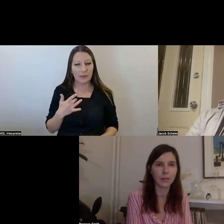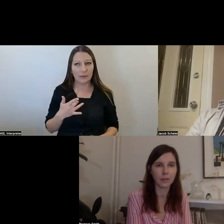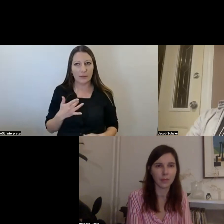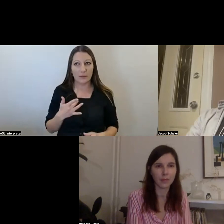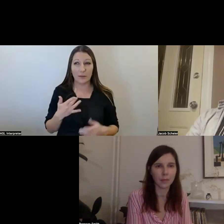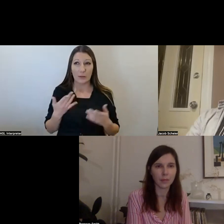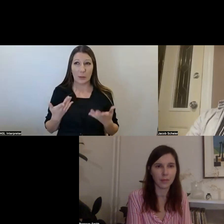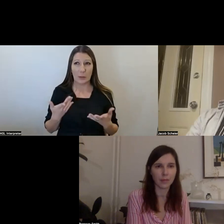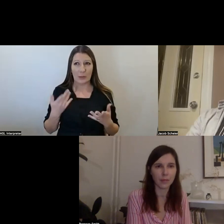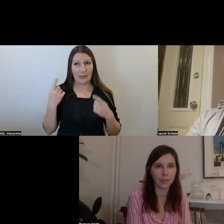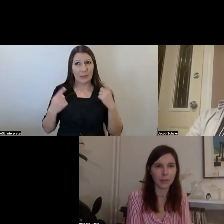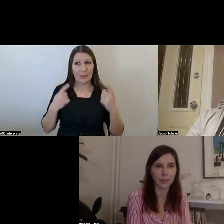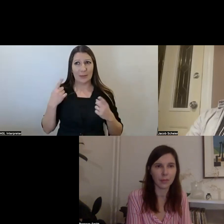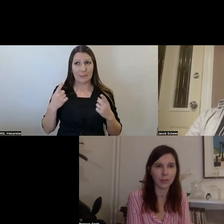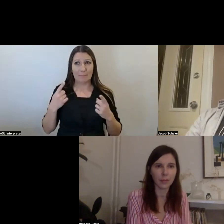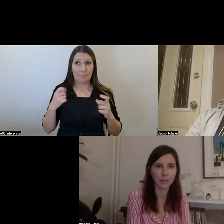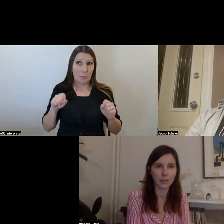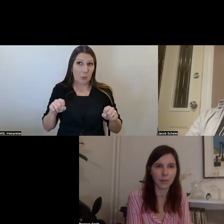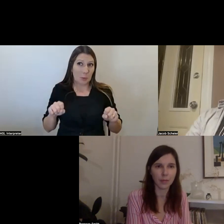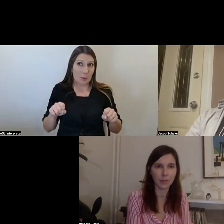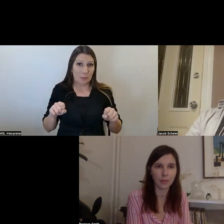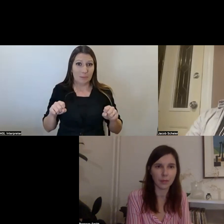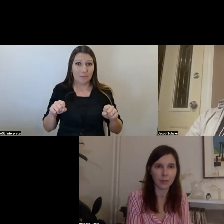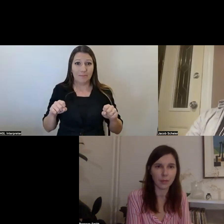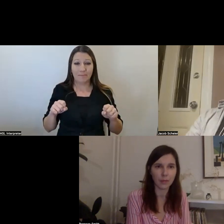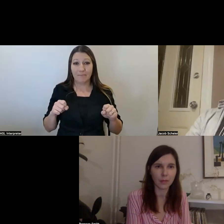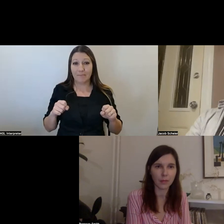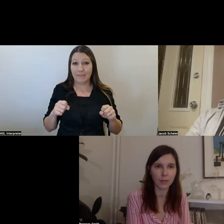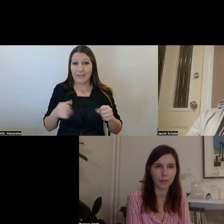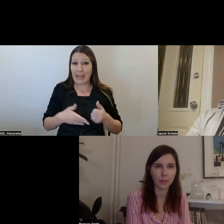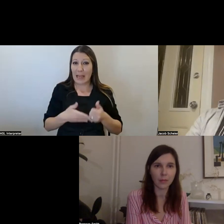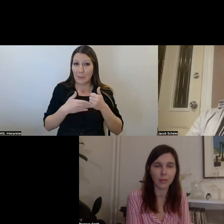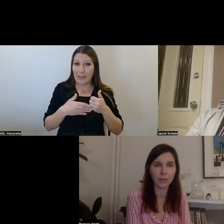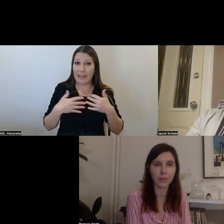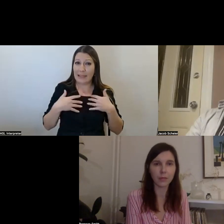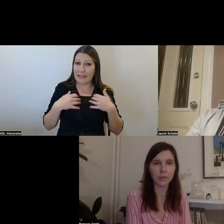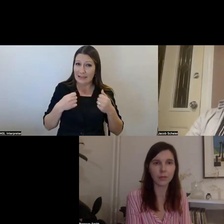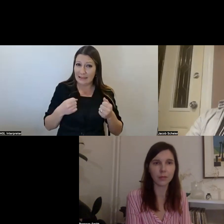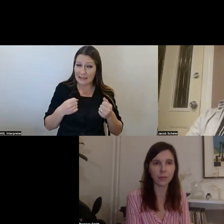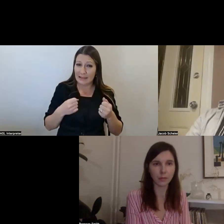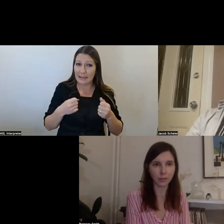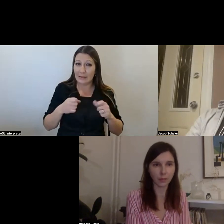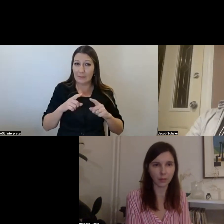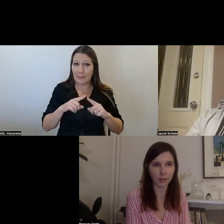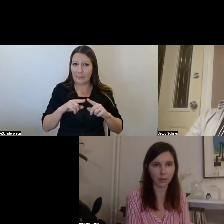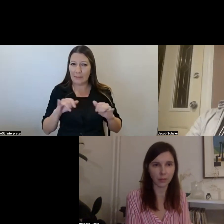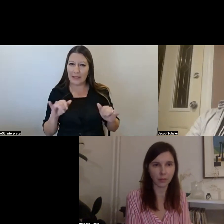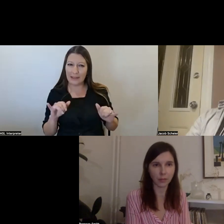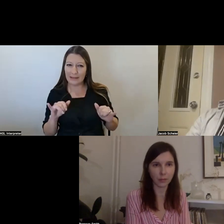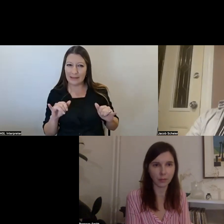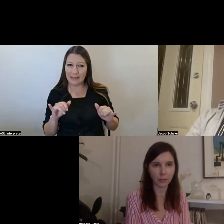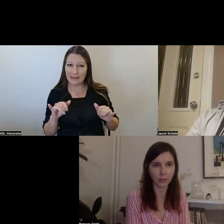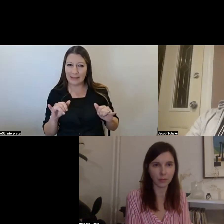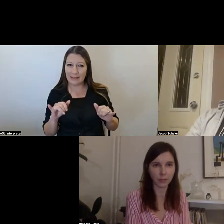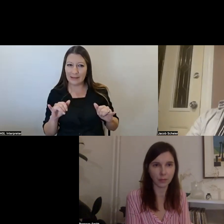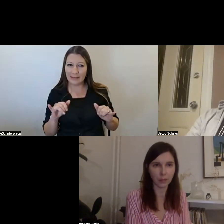maybe it was healing, but say compared, and something I've been meaning